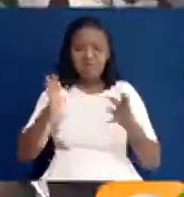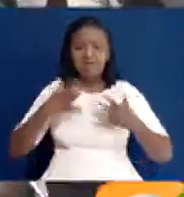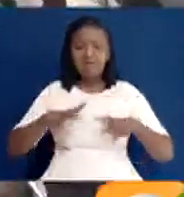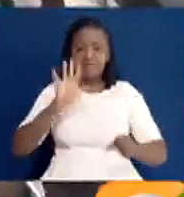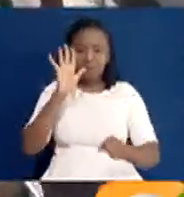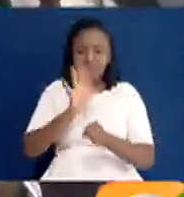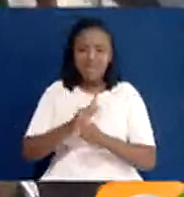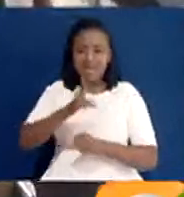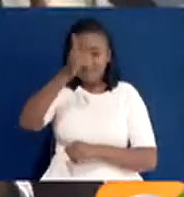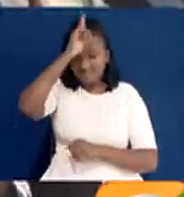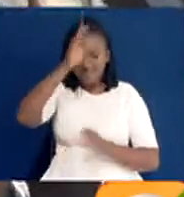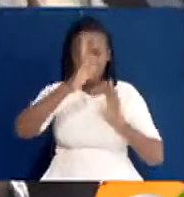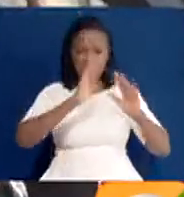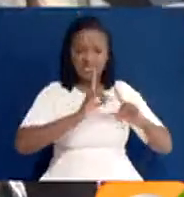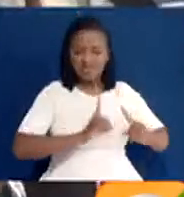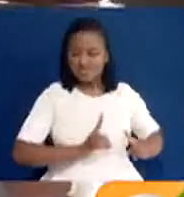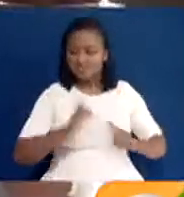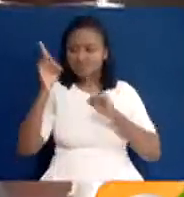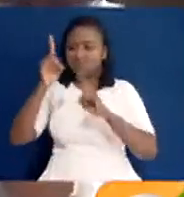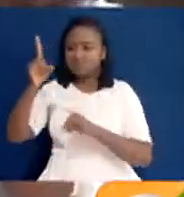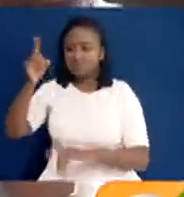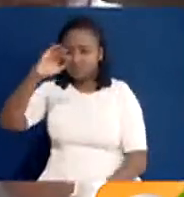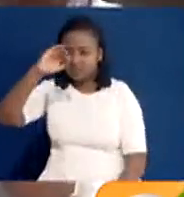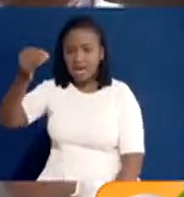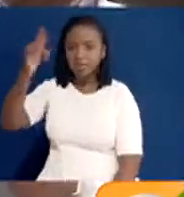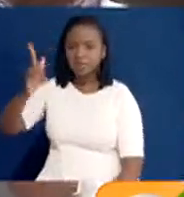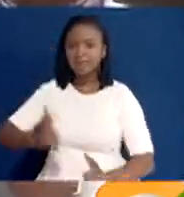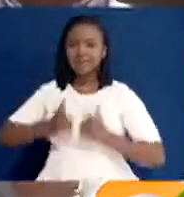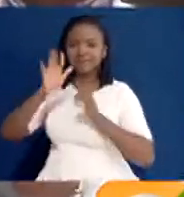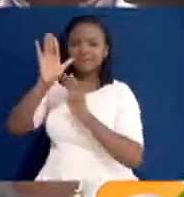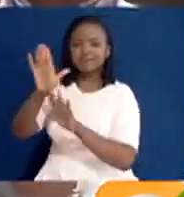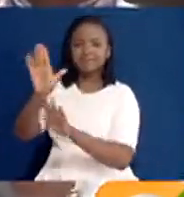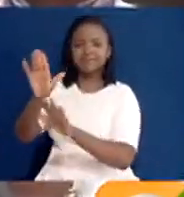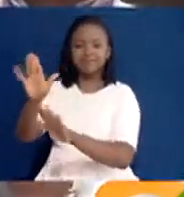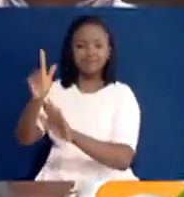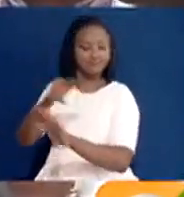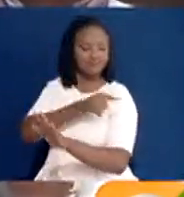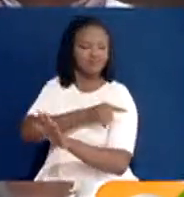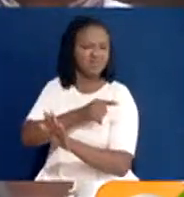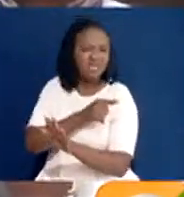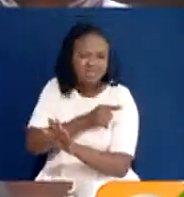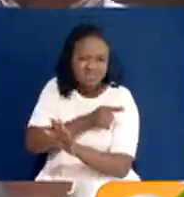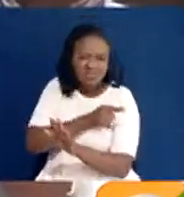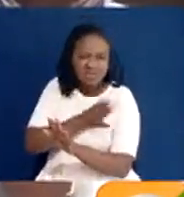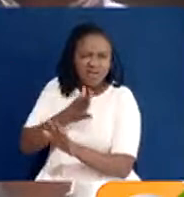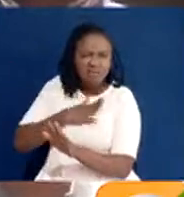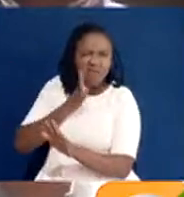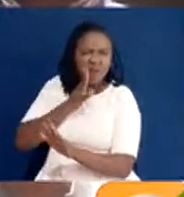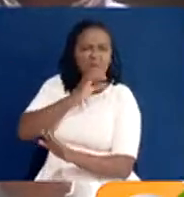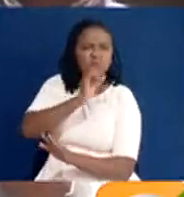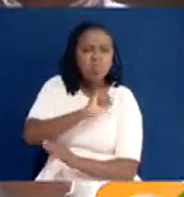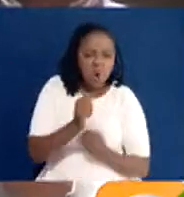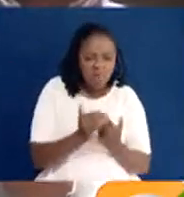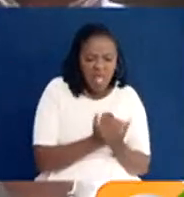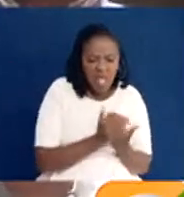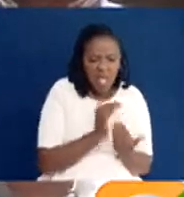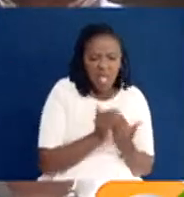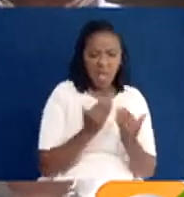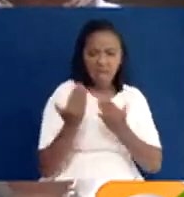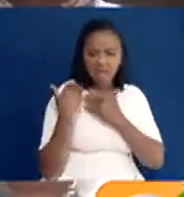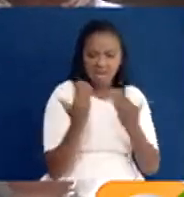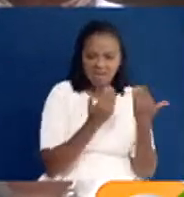katika mji. Mtu hataki kusumbuliwa kwa sababu unaona kuosha mama, kumpatia chakula kila